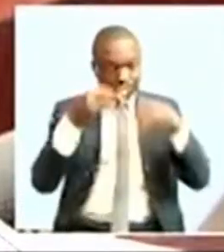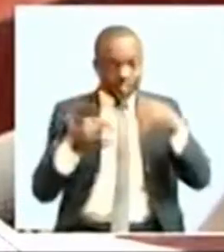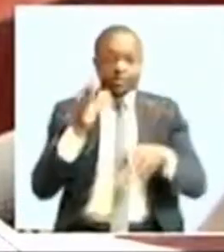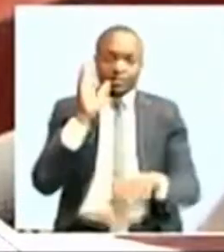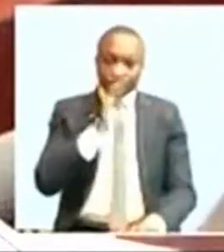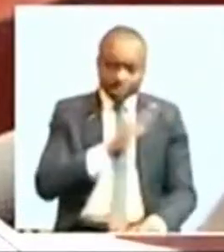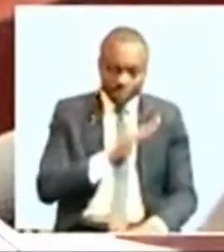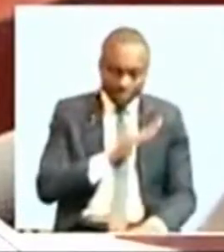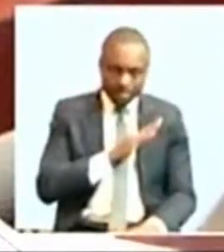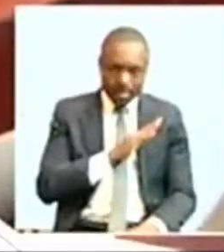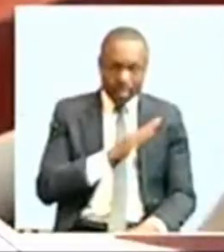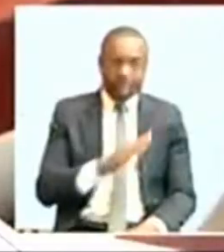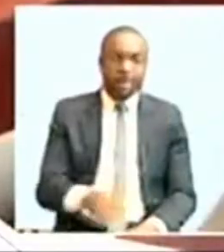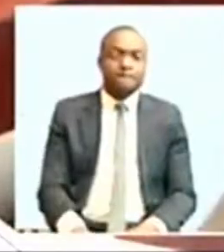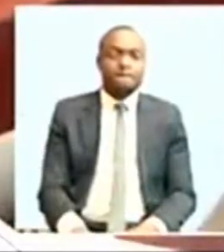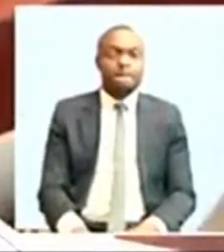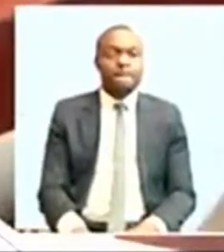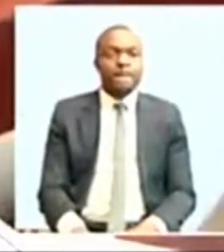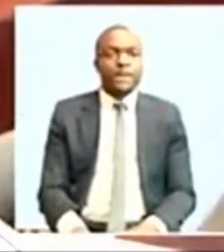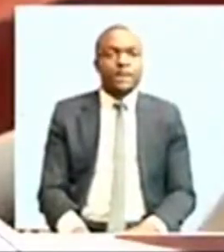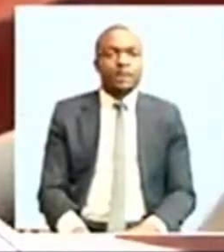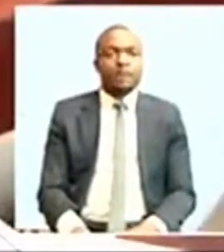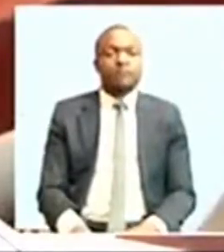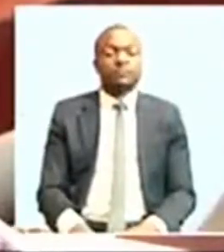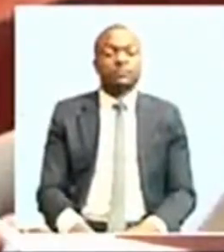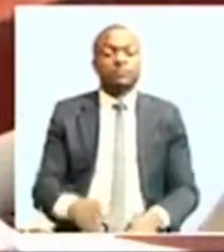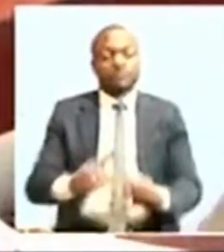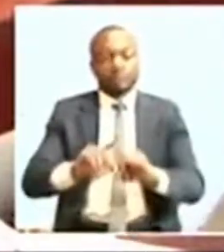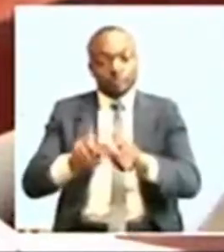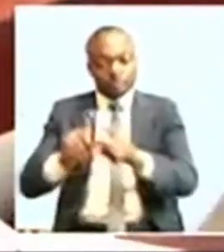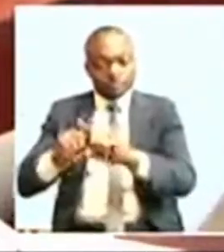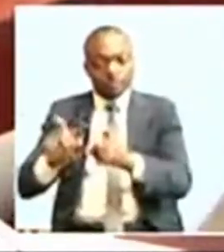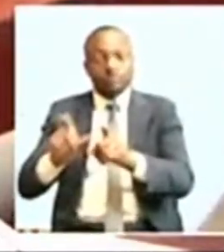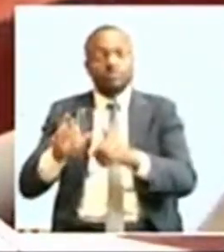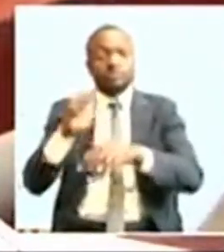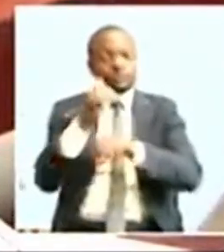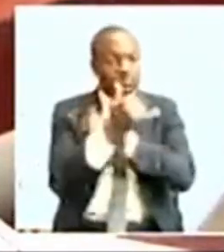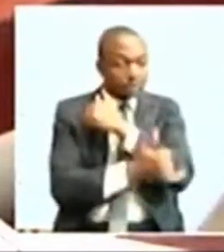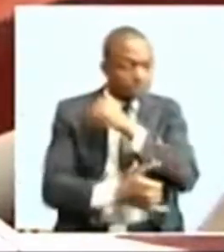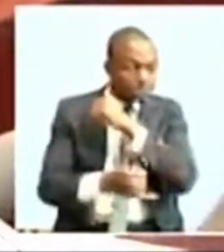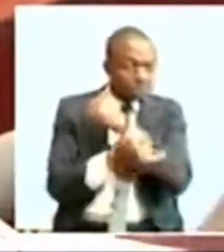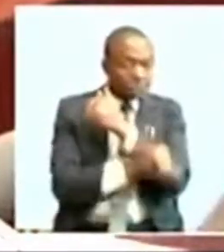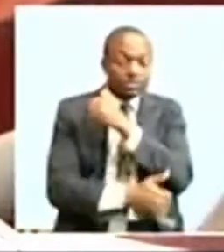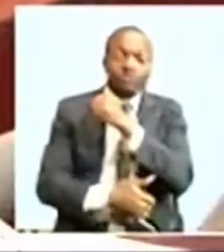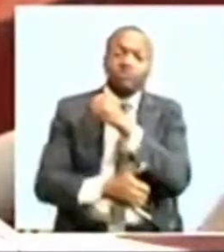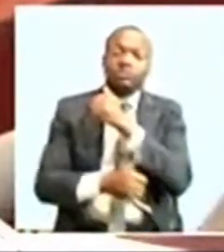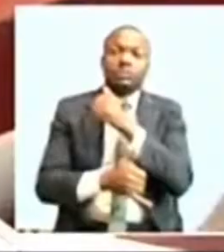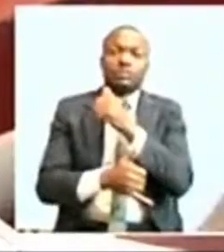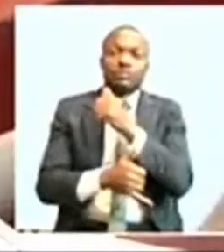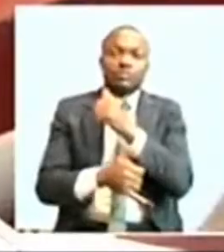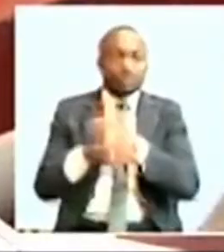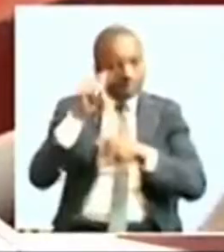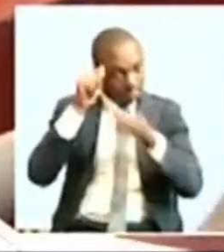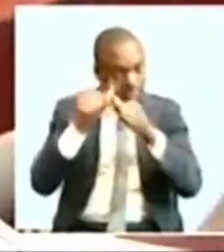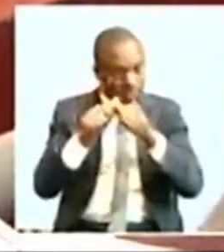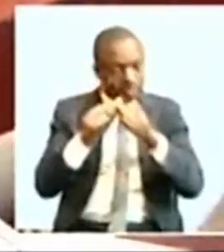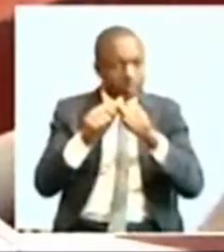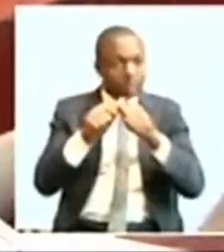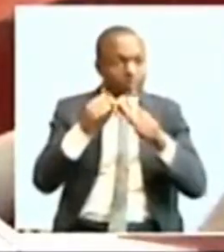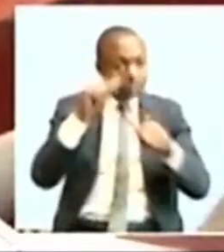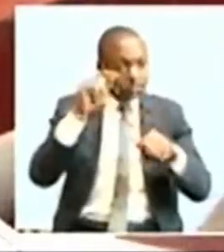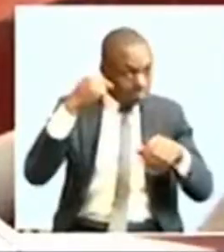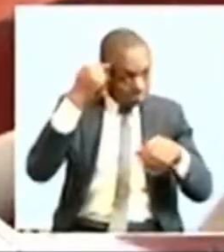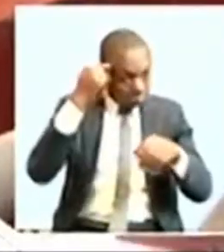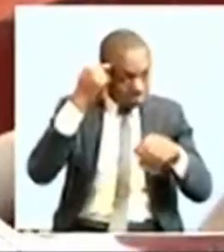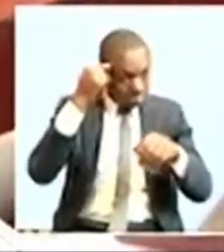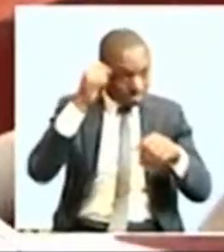then the what we call multilateral as well as bilateral treaties that we have, so that will also go to government with the agreements that we will